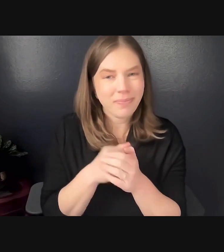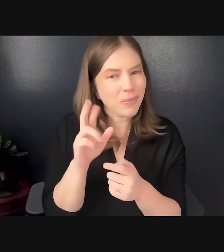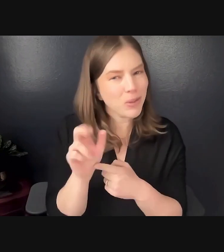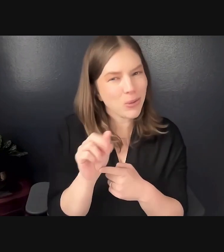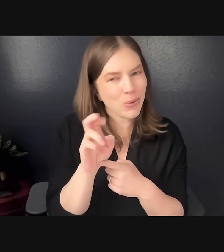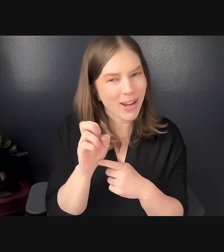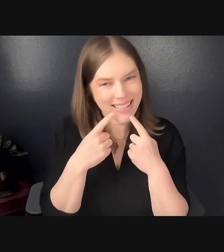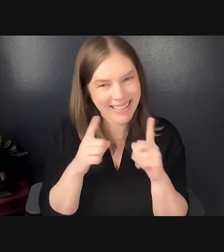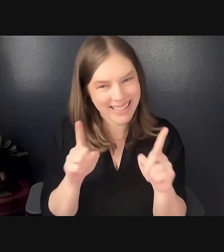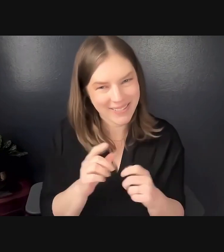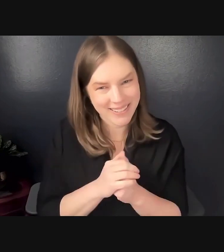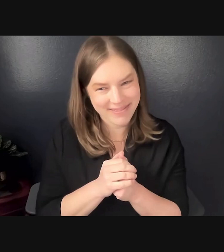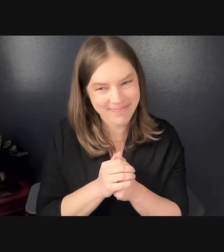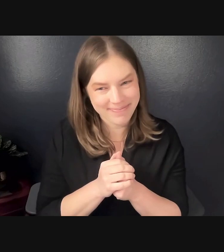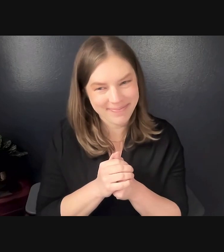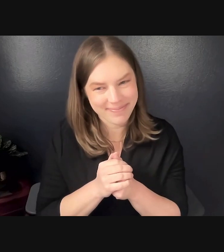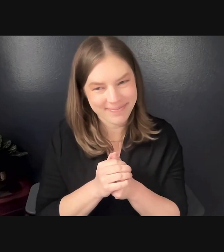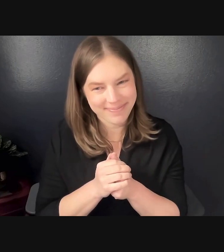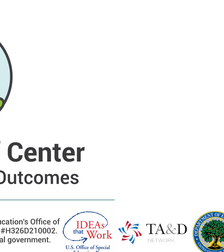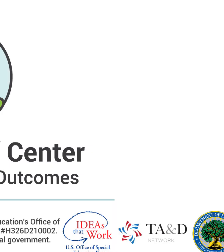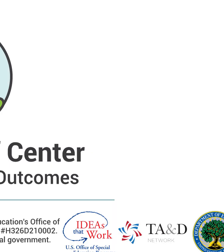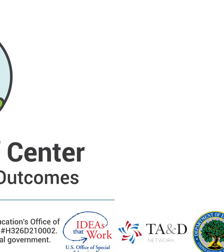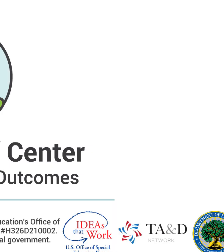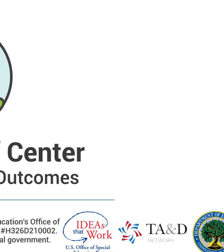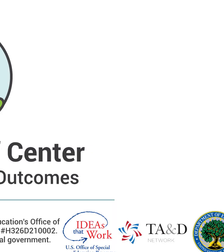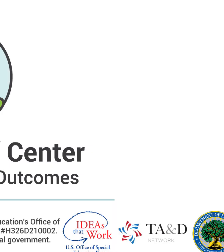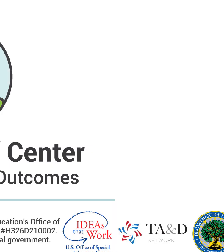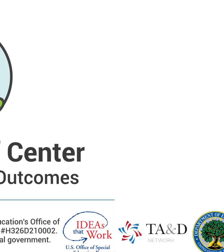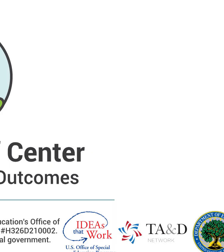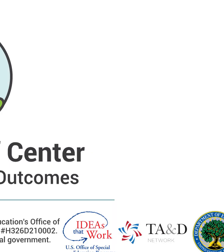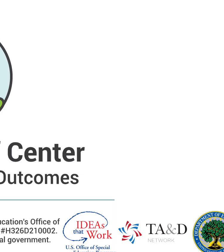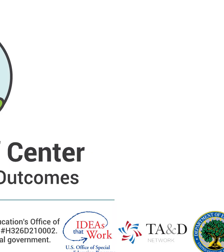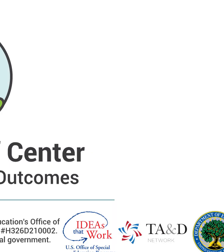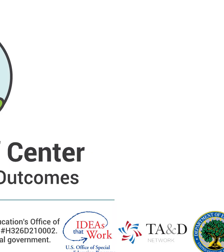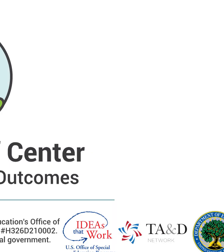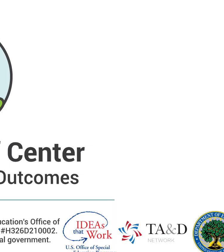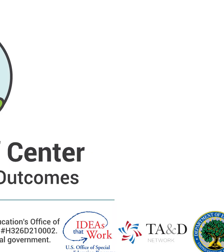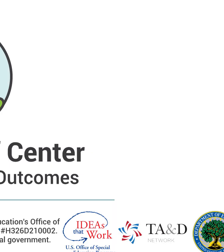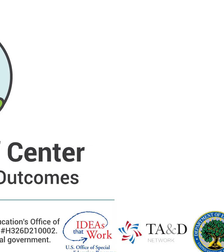denial of services based on that. Those claims are rarely successful.